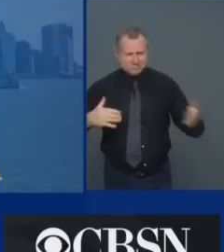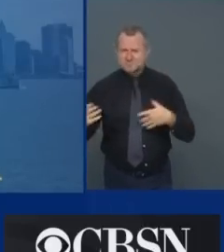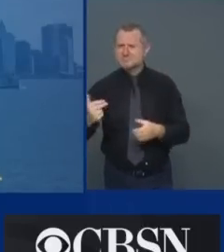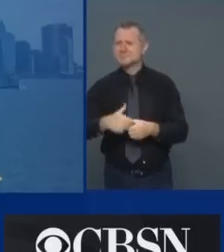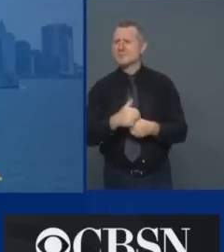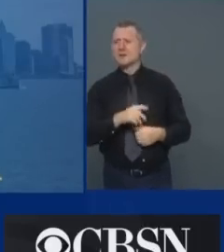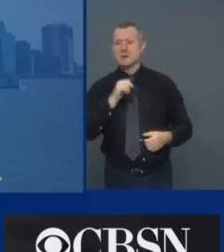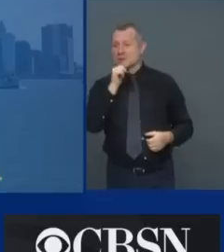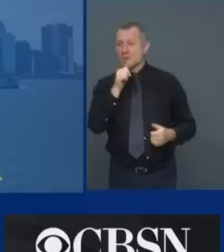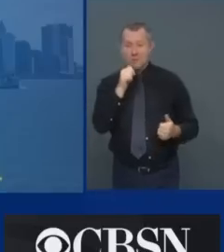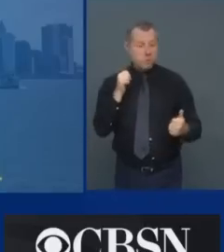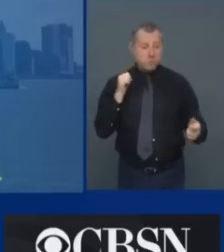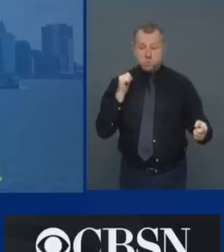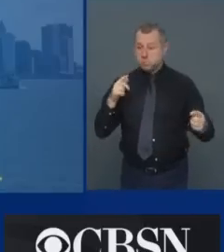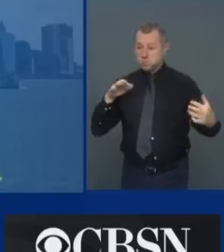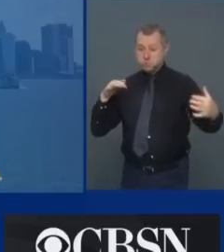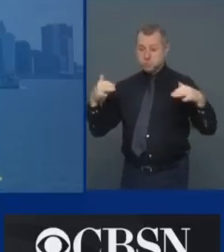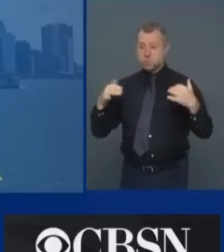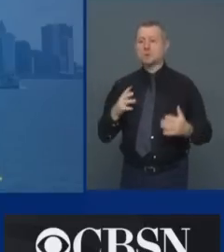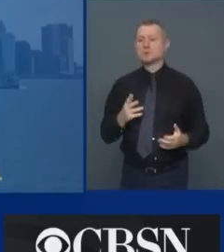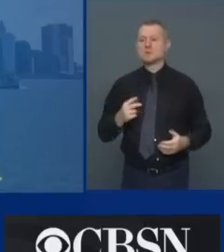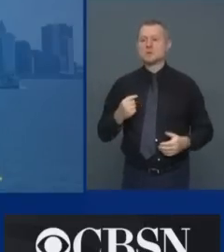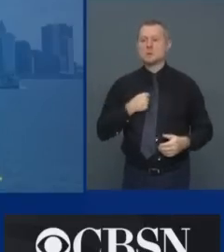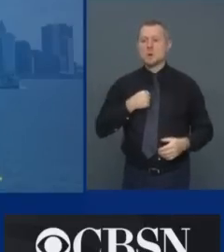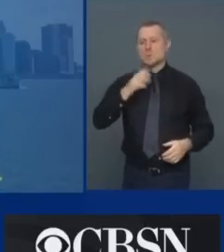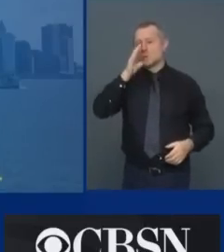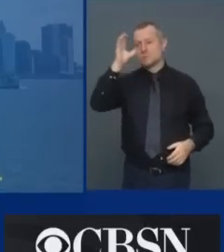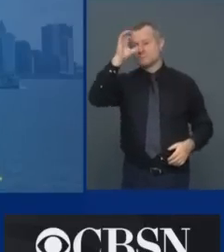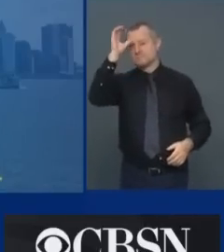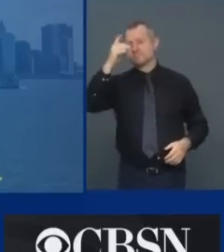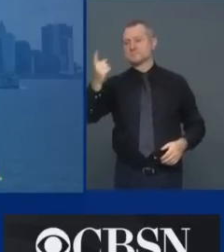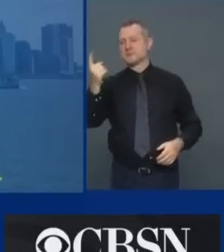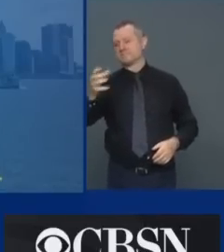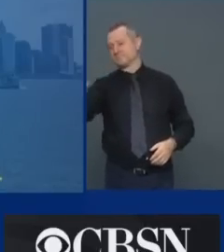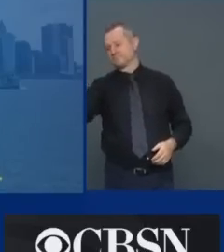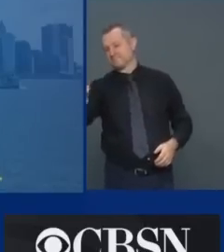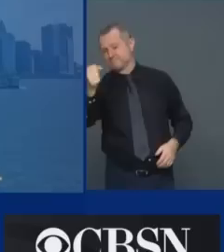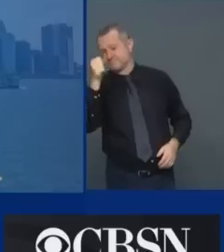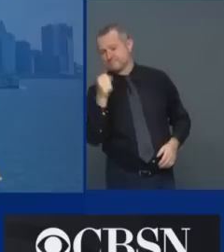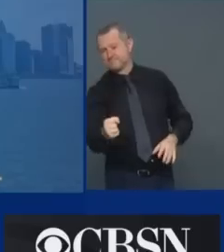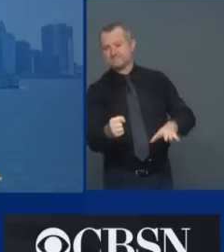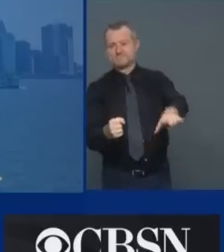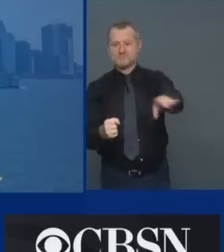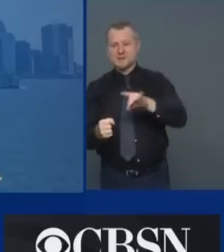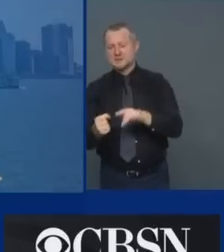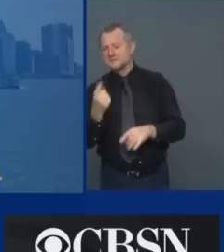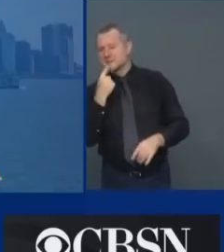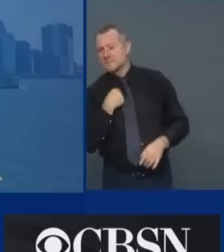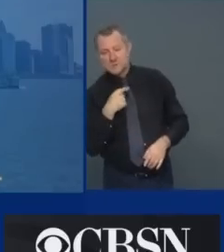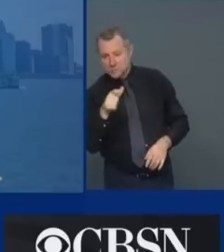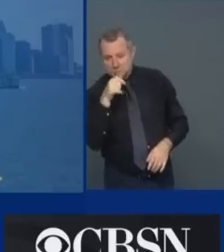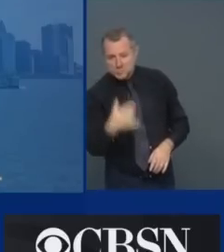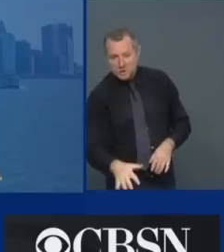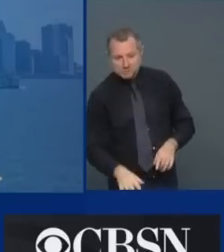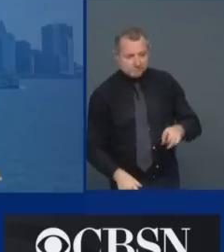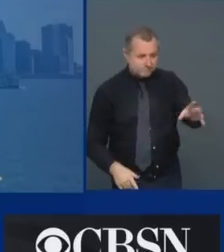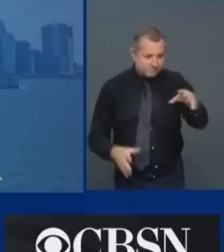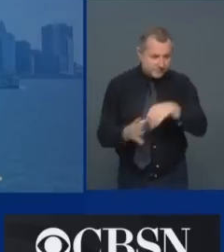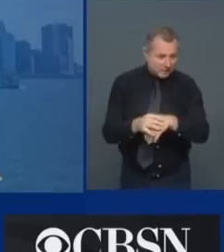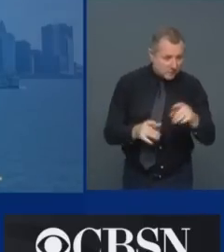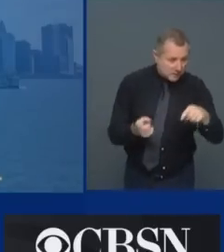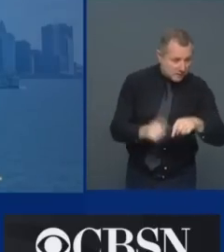want to lead it, I will find someone to lead it. Just tell me you don't want to do it or you can't do